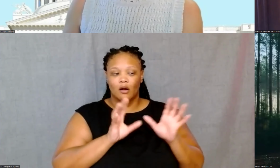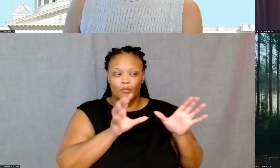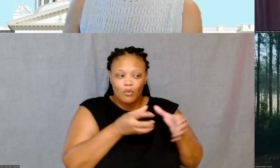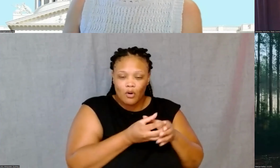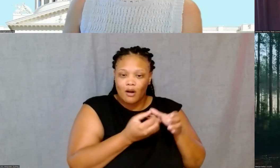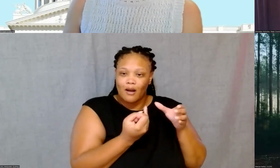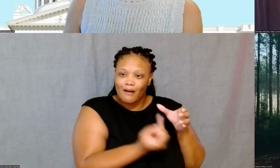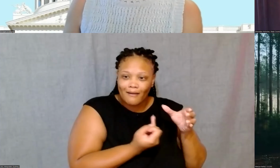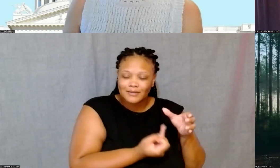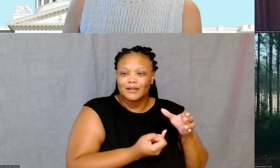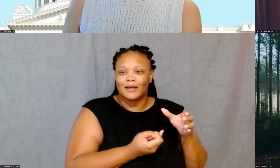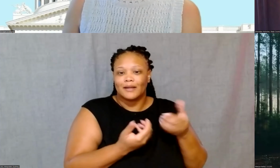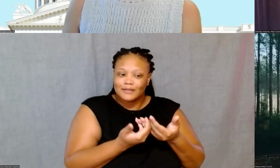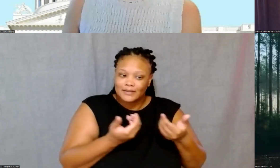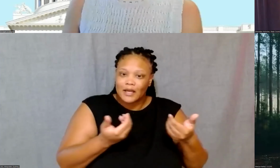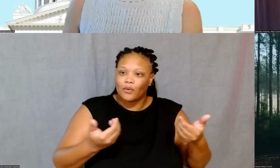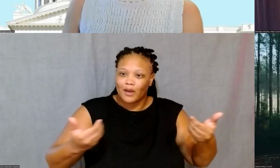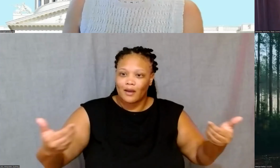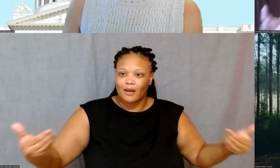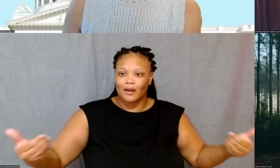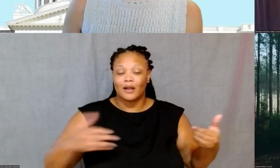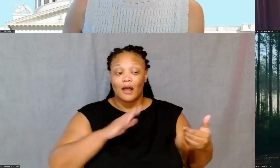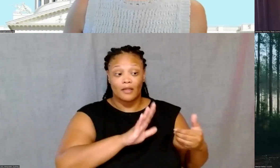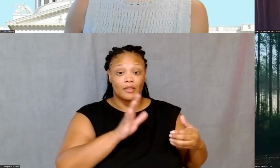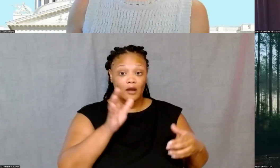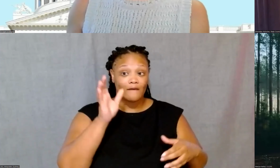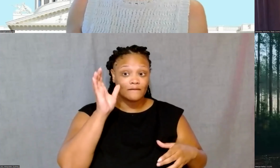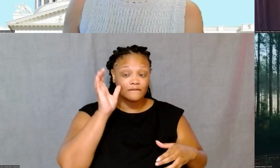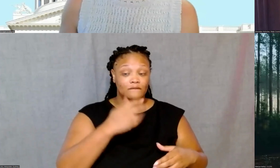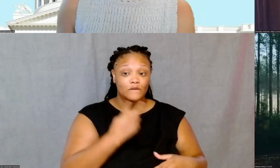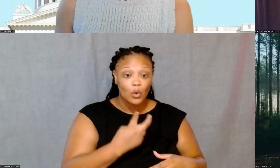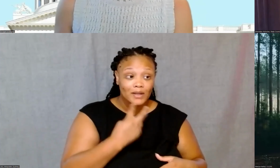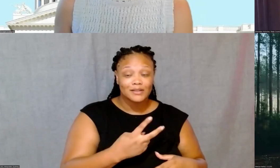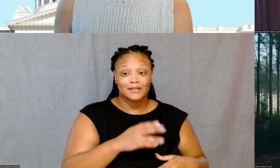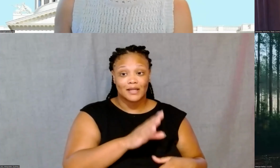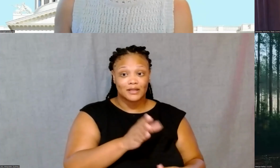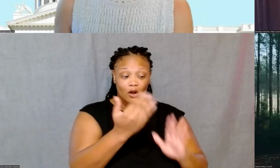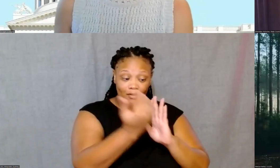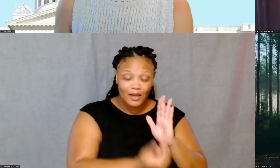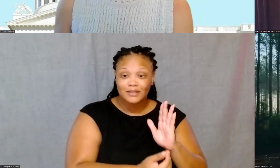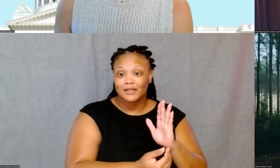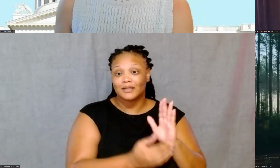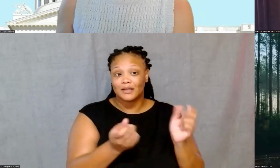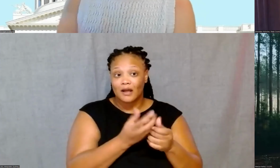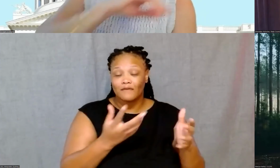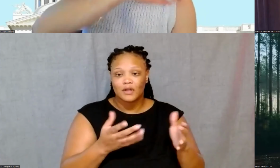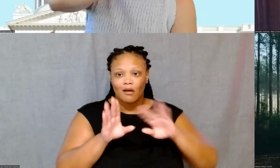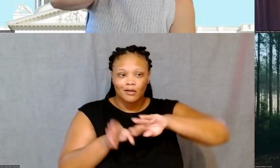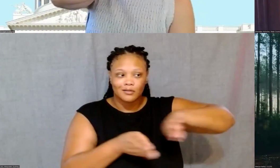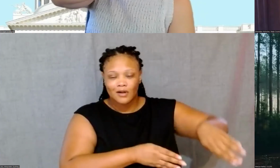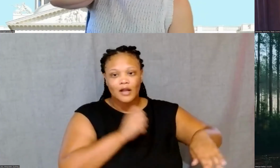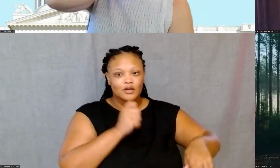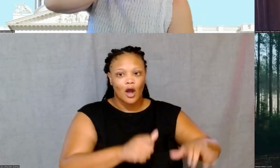segregation, and their voices and their lessons and the leadership they have to give are not being heard. And so those are some things that we